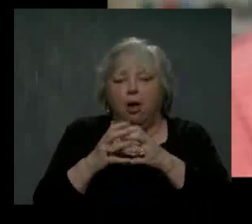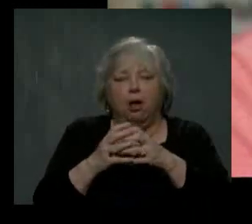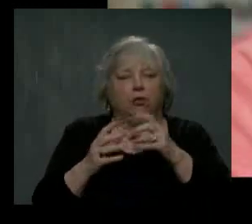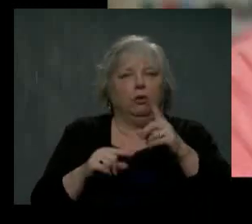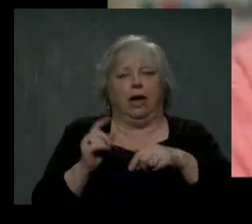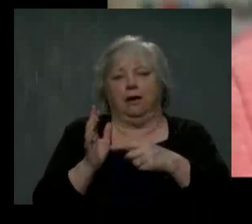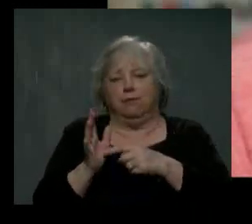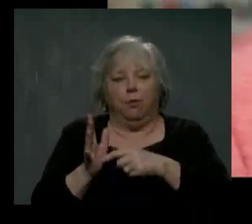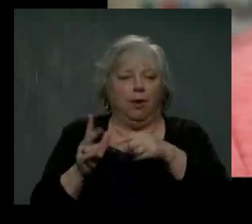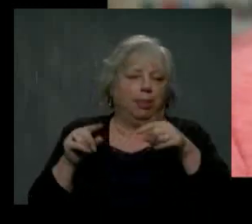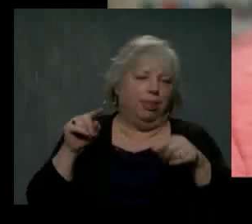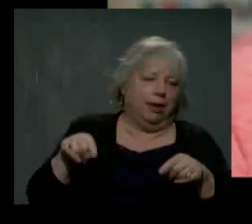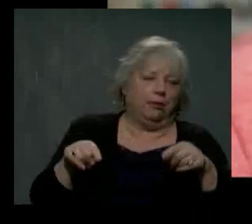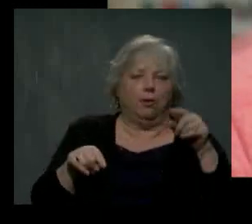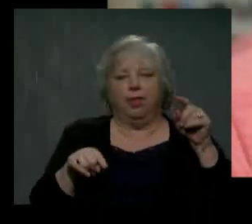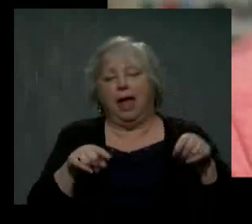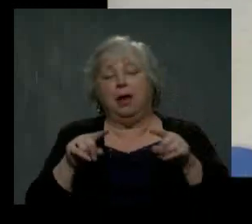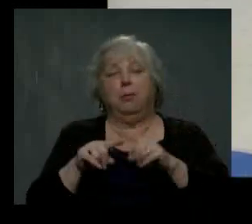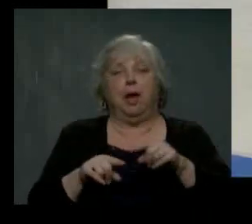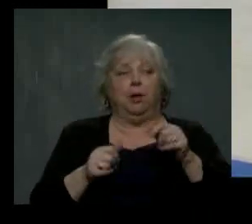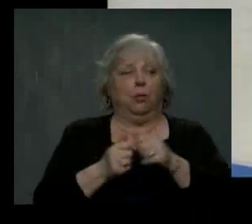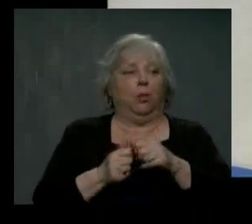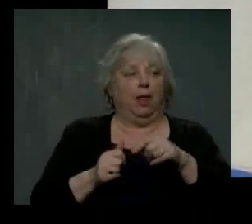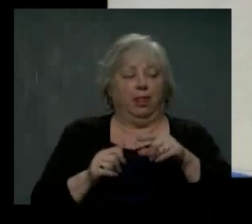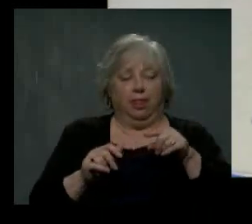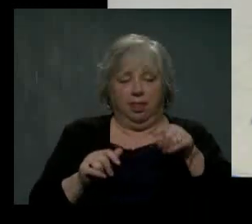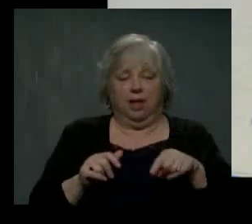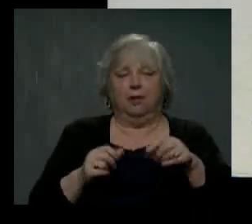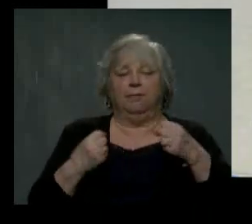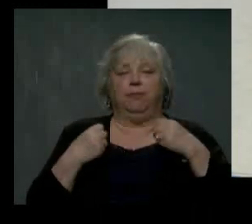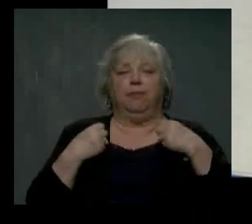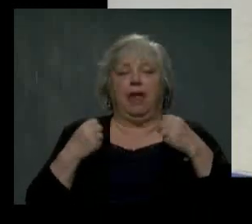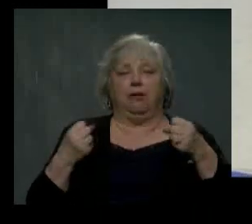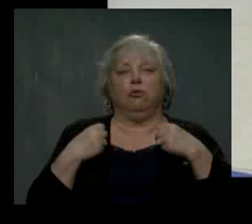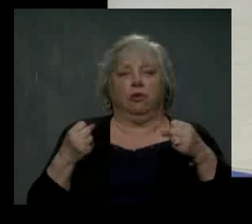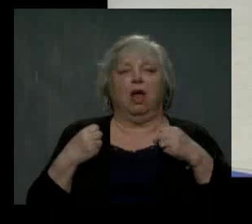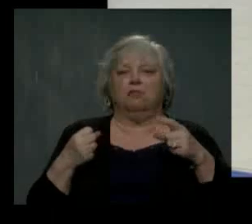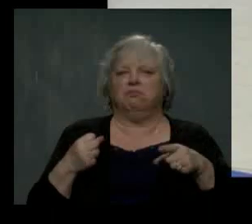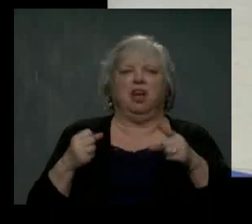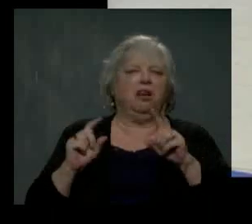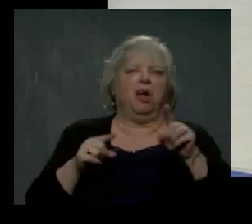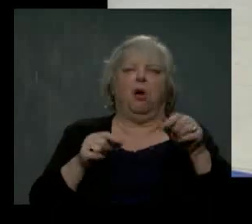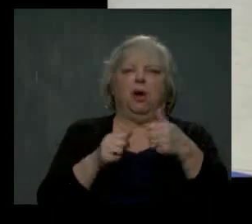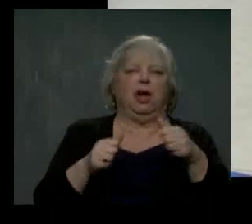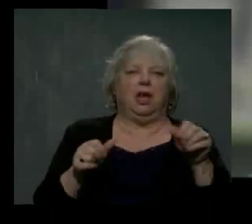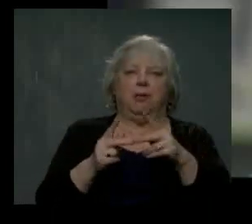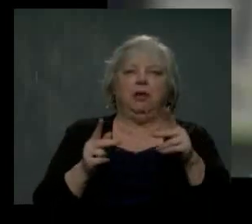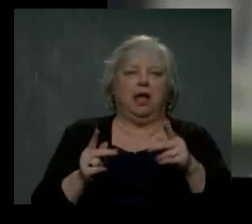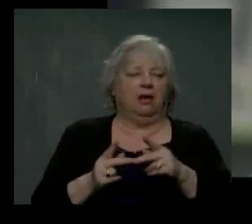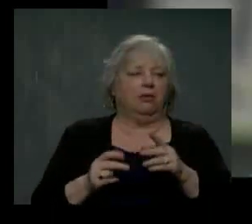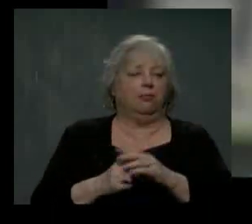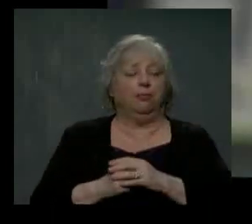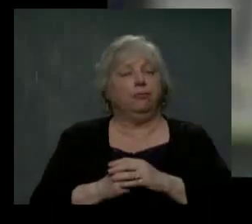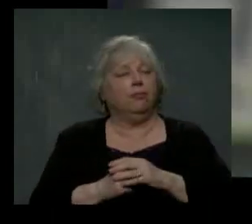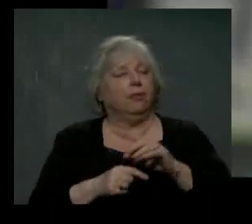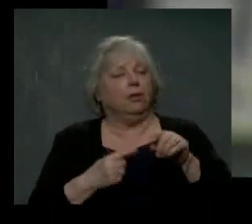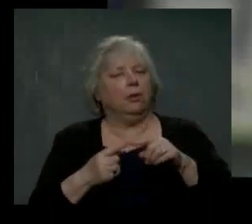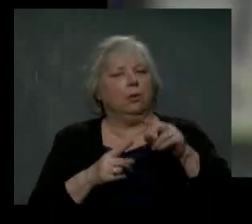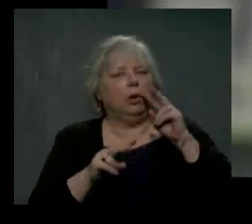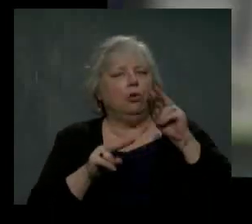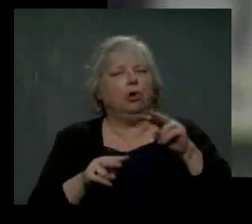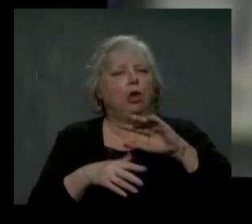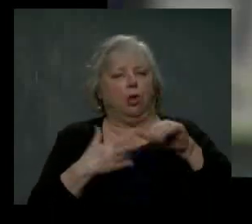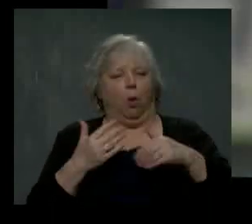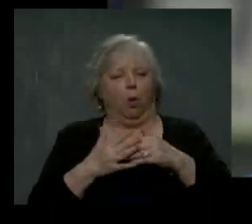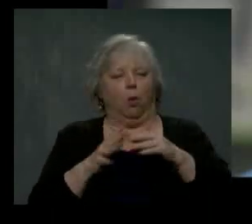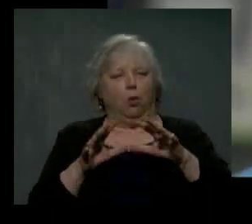afford this or do this, but with this, you can take with you anywhere and then they can use it in any aspect of life. When you look at the whole